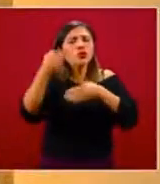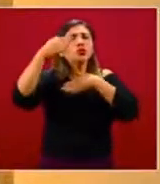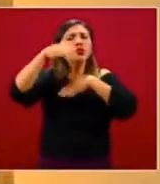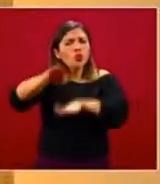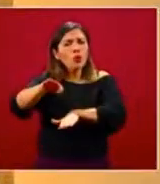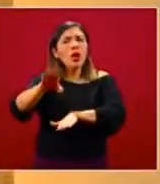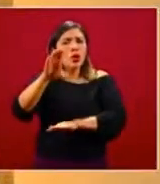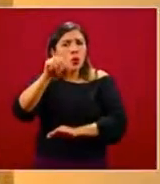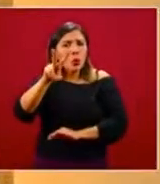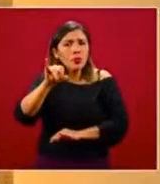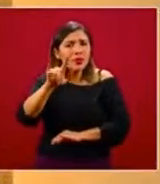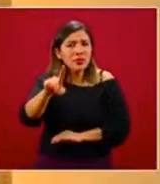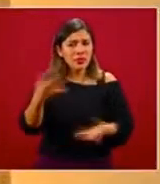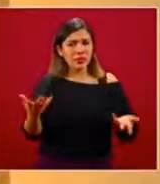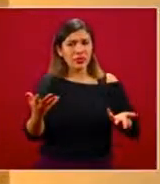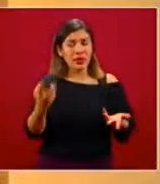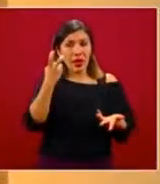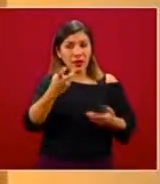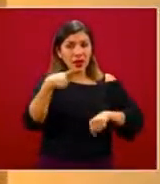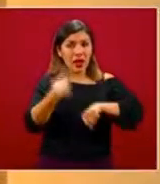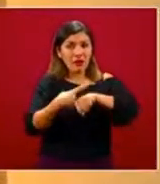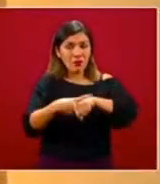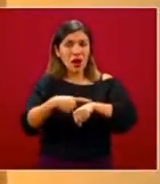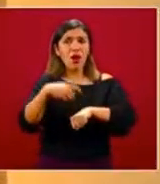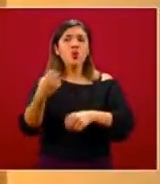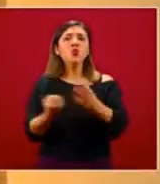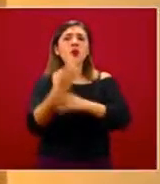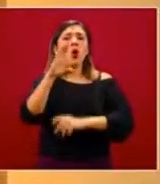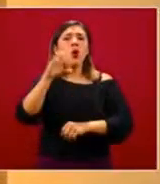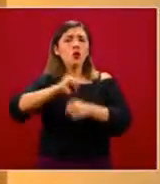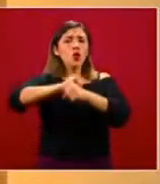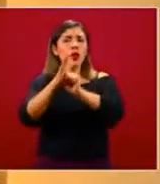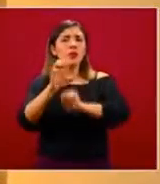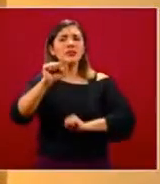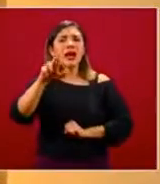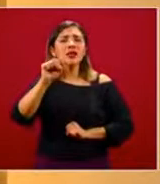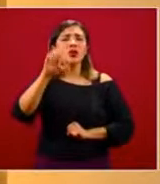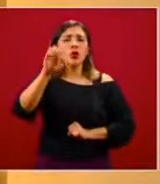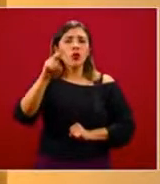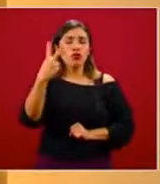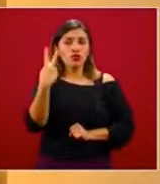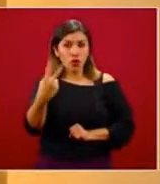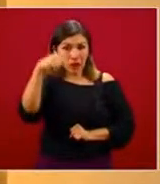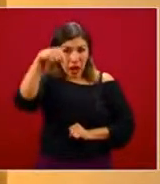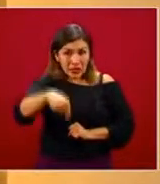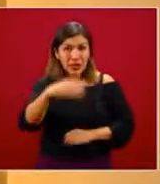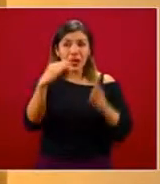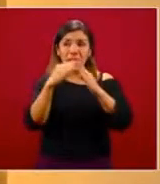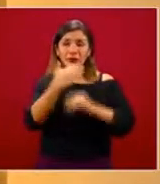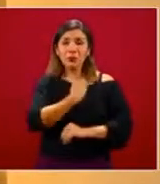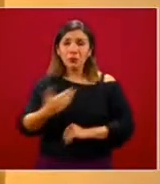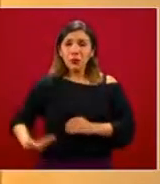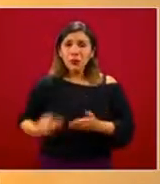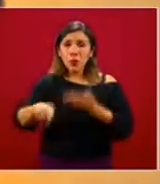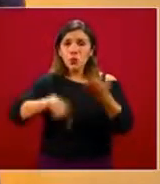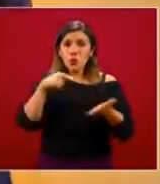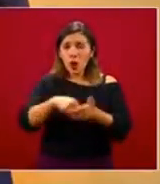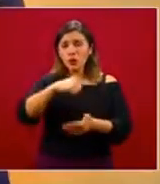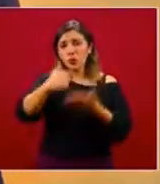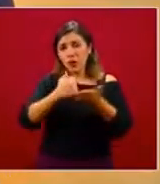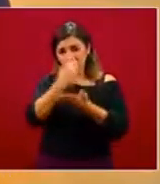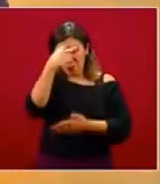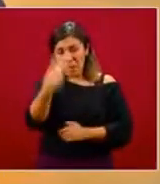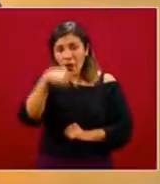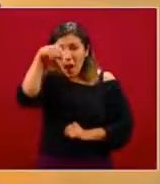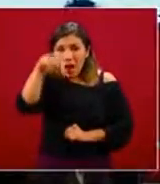sobre COVID, press conference where la we pandemia usually give causada out por el nuevo information coronavirus SARS-CoV-2, aquí en Palacio from Nacional COVID de for México, en la Ciudad de